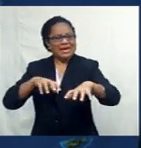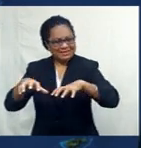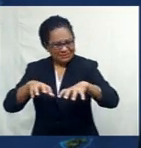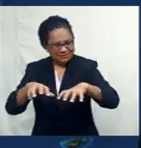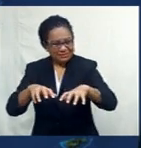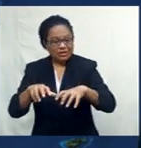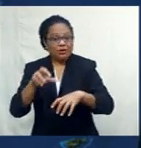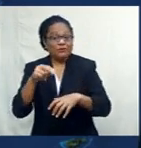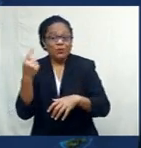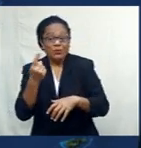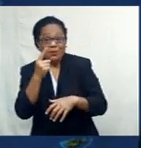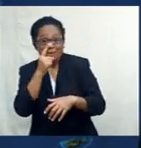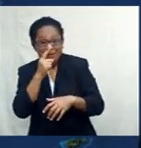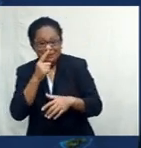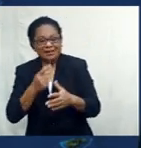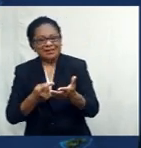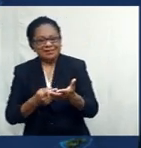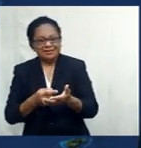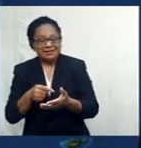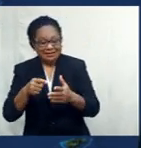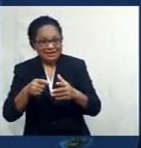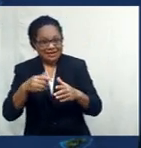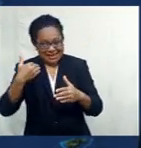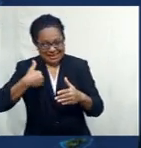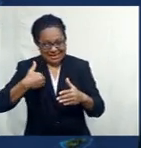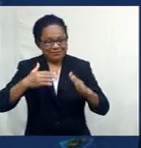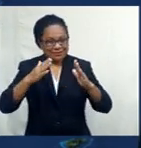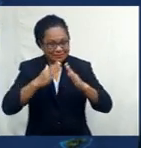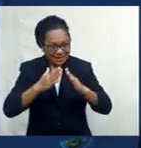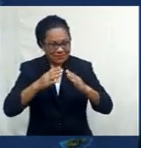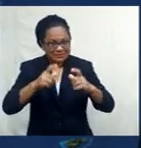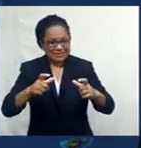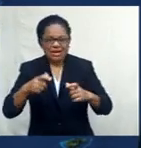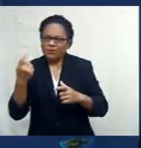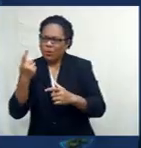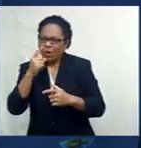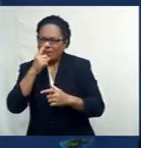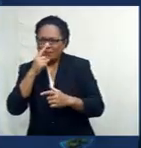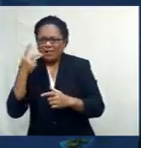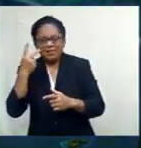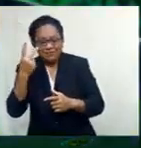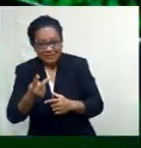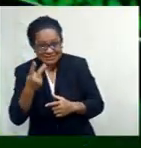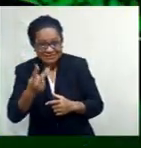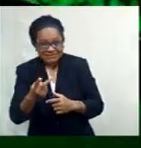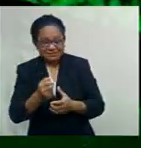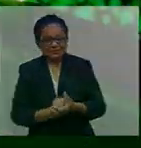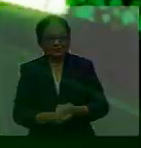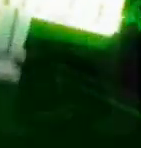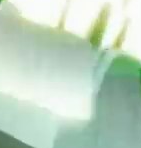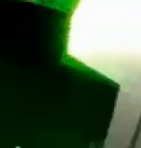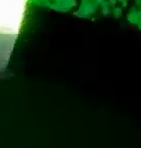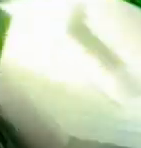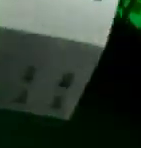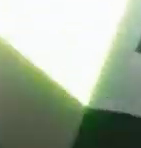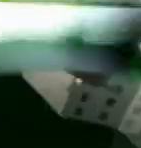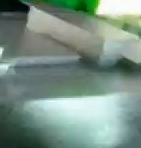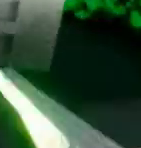its ratepayers, for its tourists who visit their towns and cities, and basically for its people.